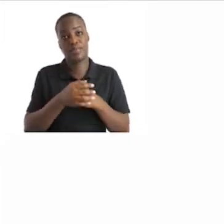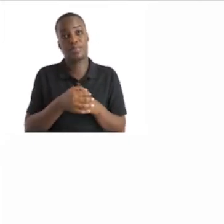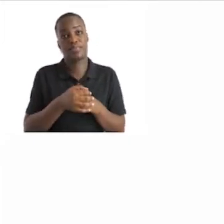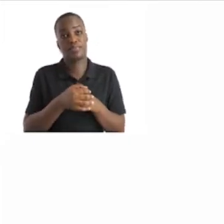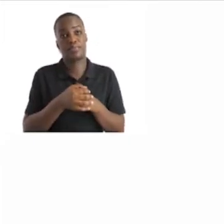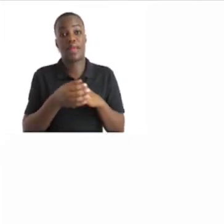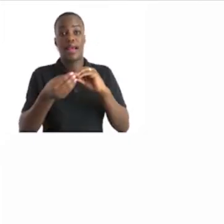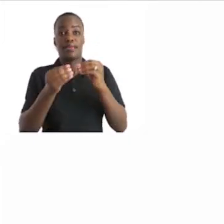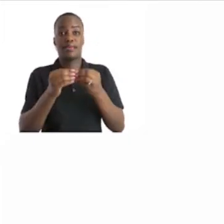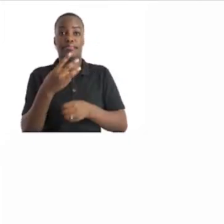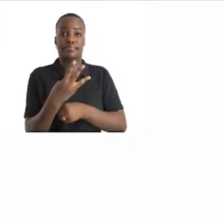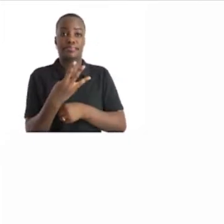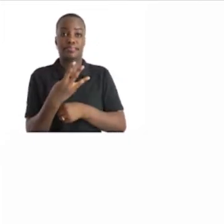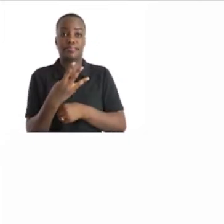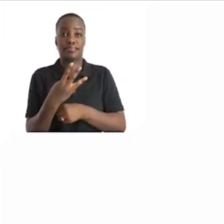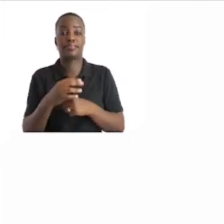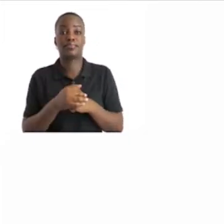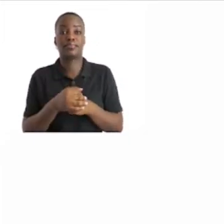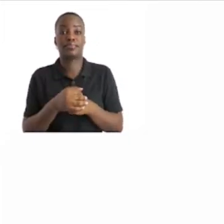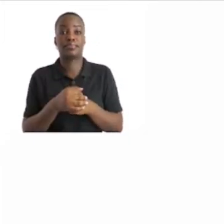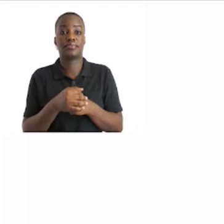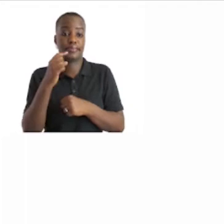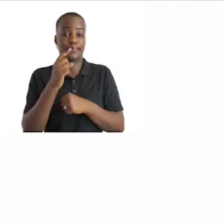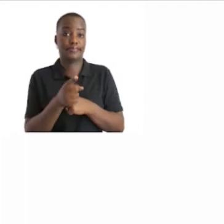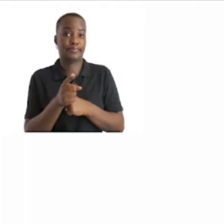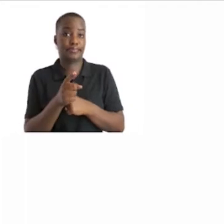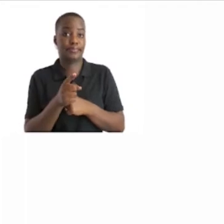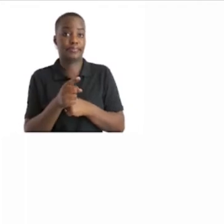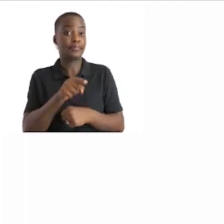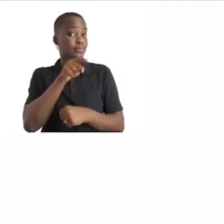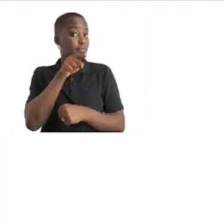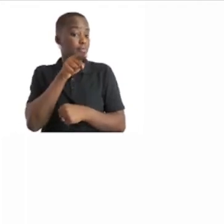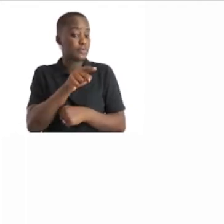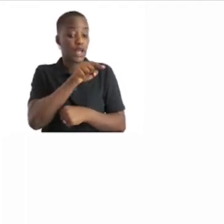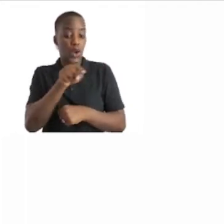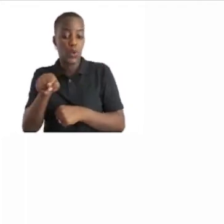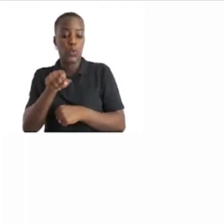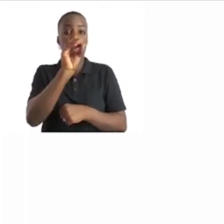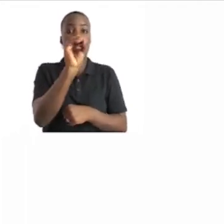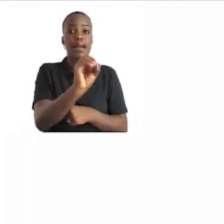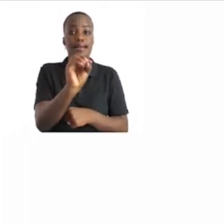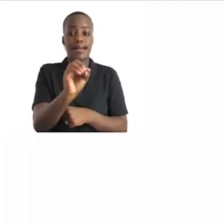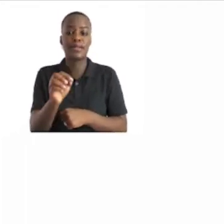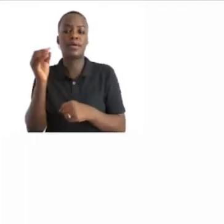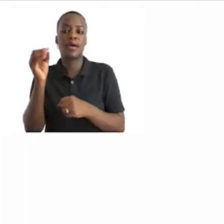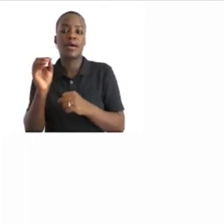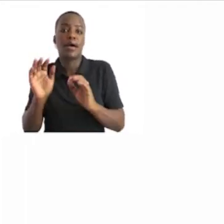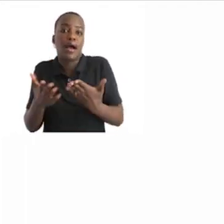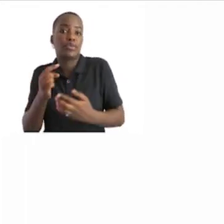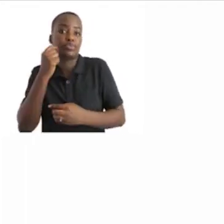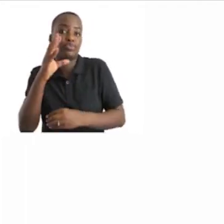Let's move on to number 3. Number 3 says, she dash how to speak English